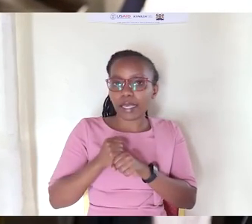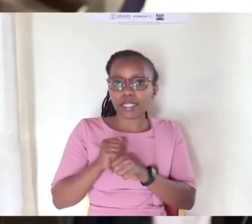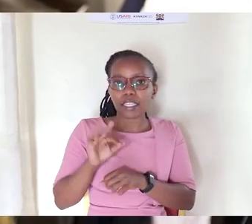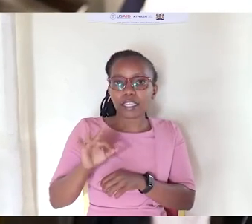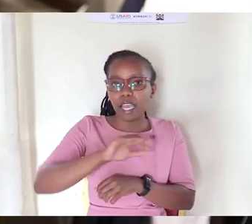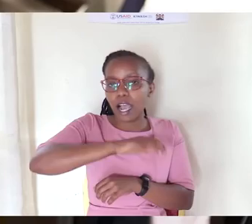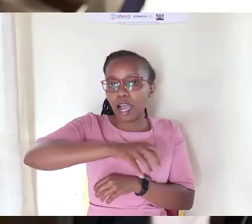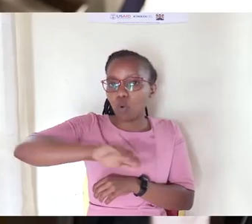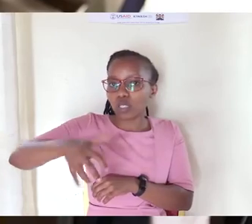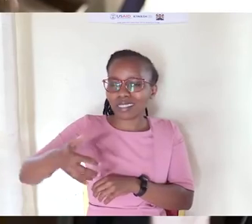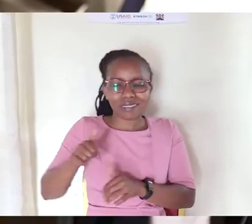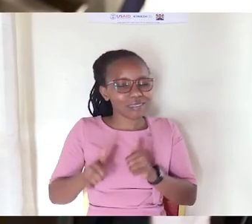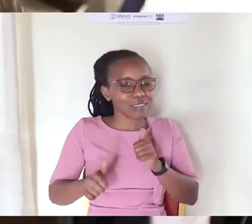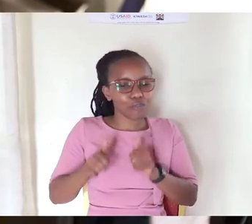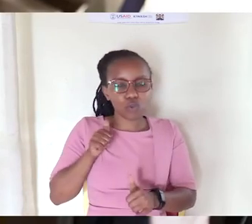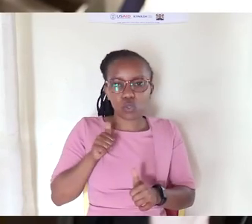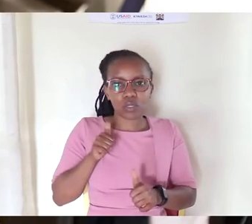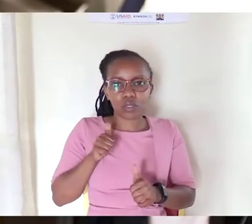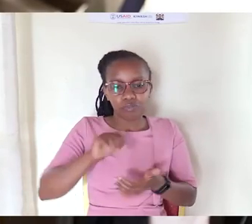these counties have refused to allocate